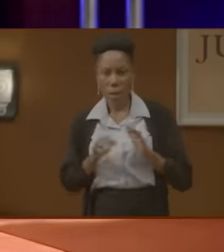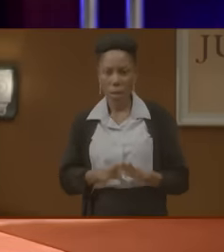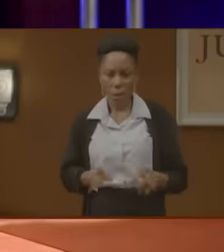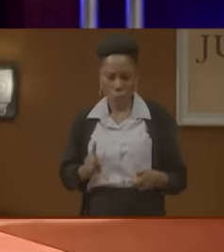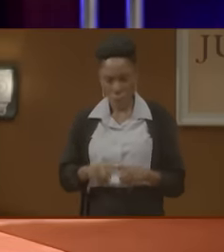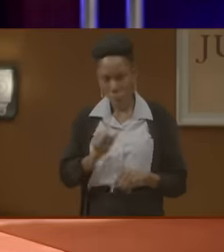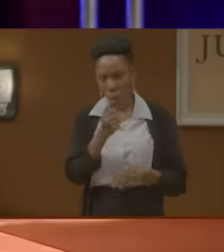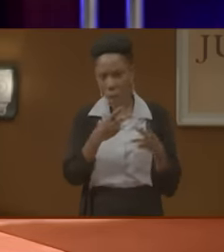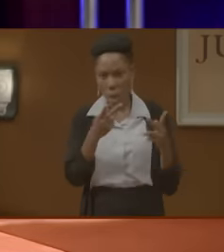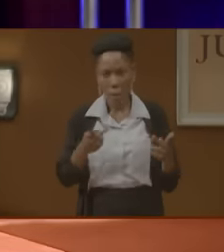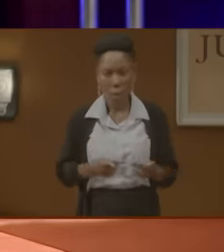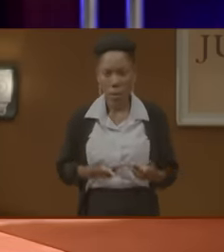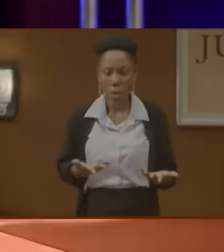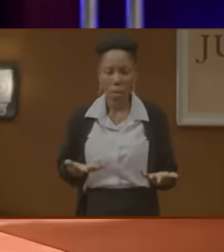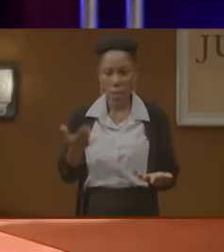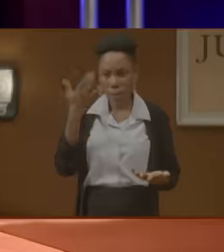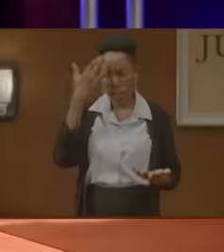that's 2019,